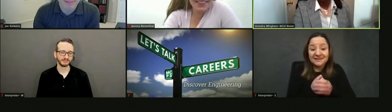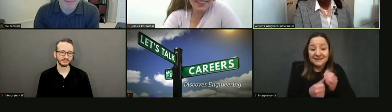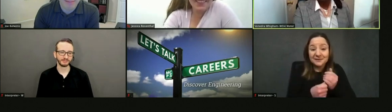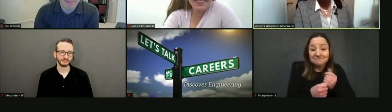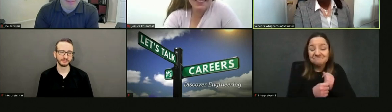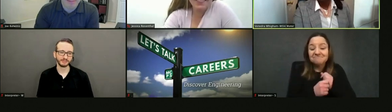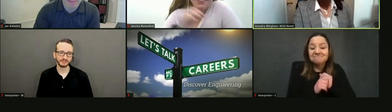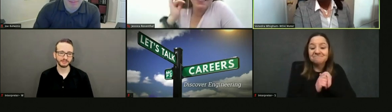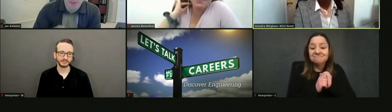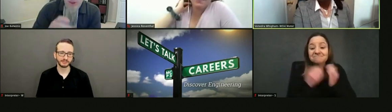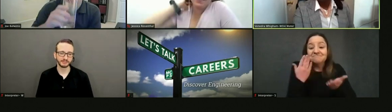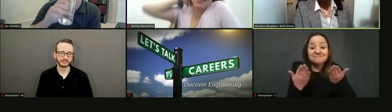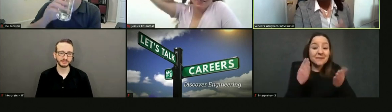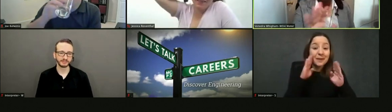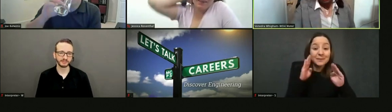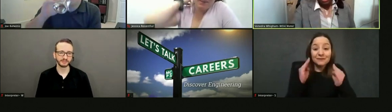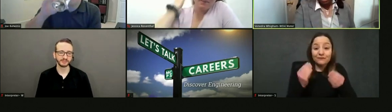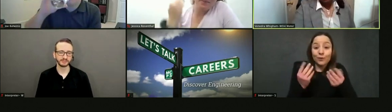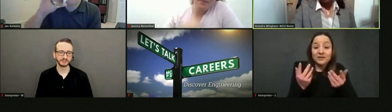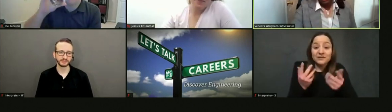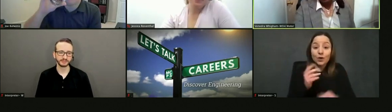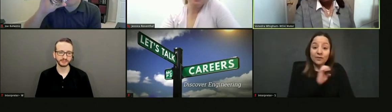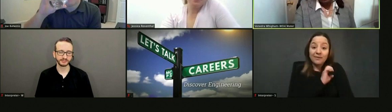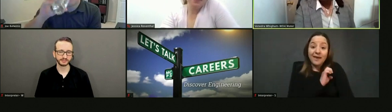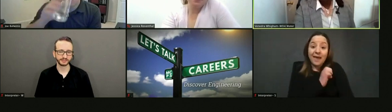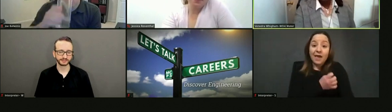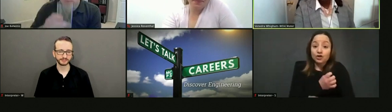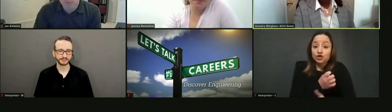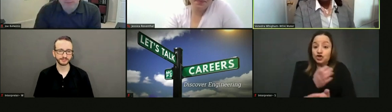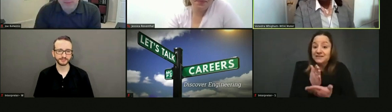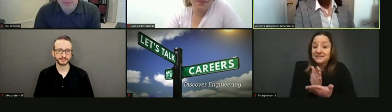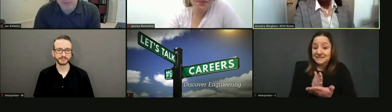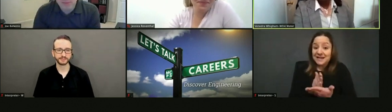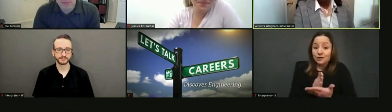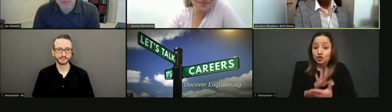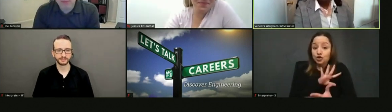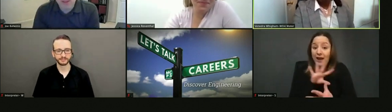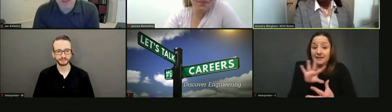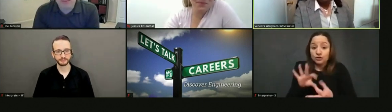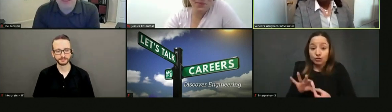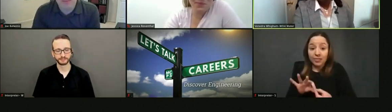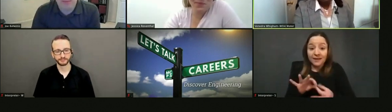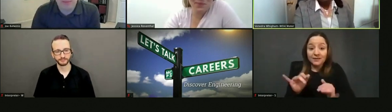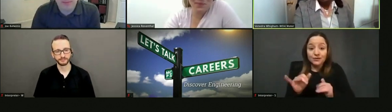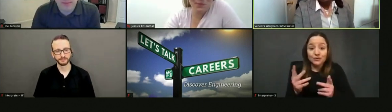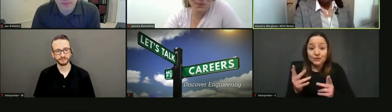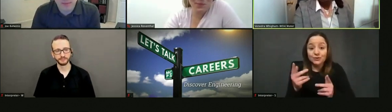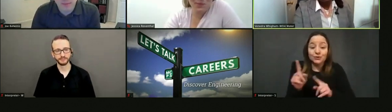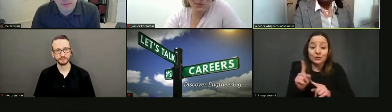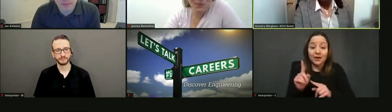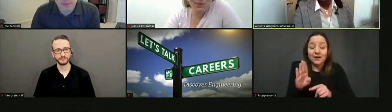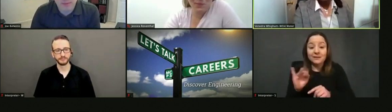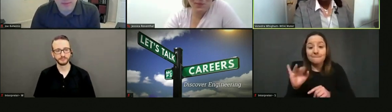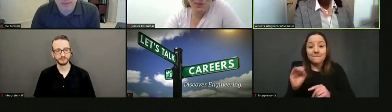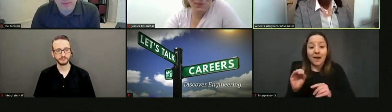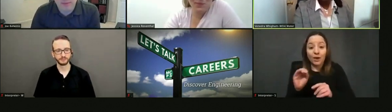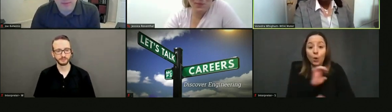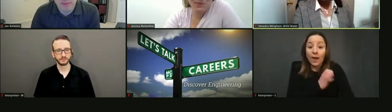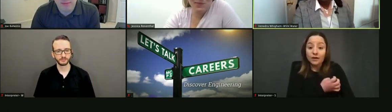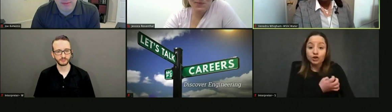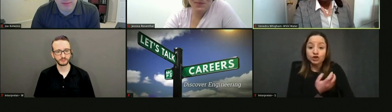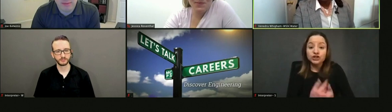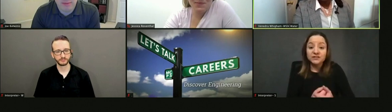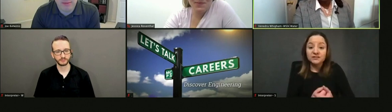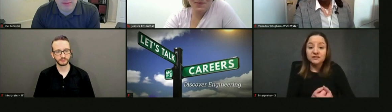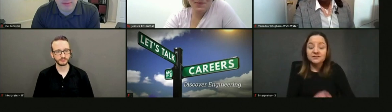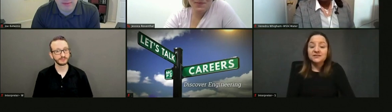maybe focusing on the energy sector as it relates to that as well for the as bioenergy.